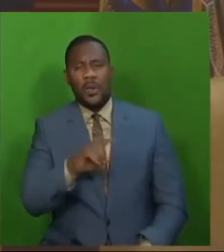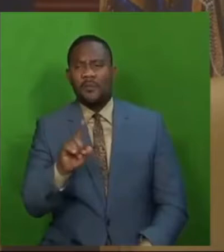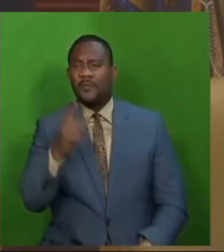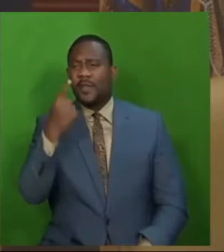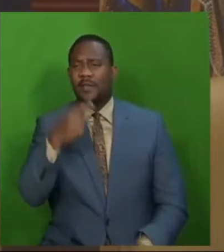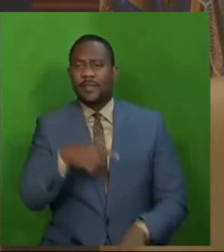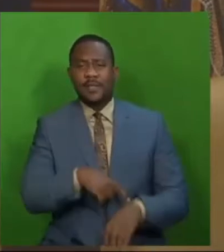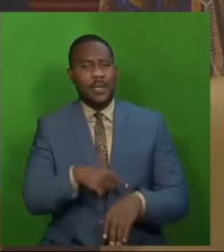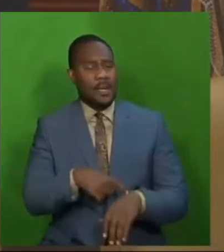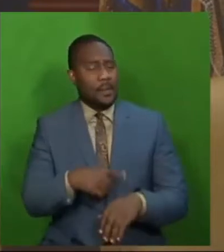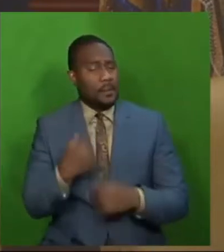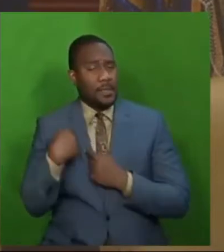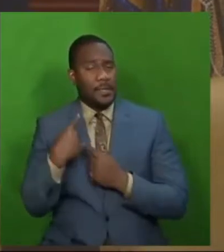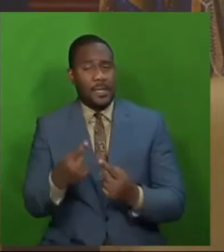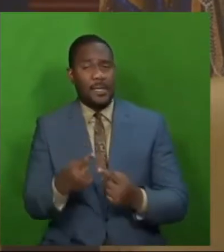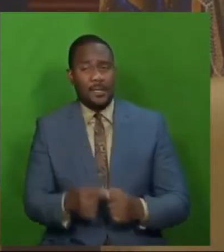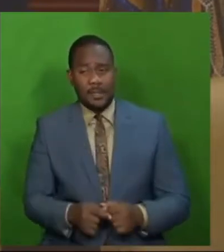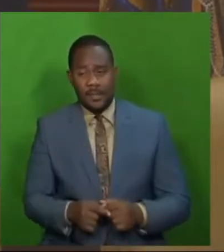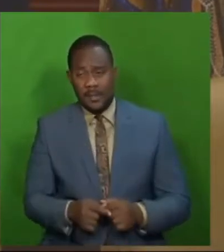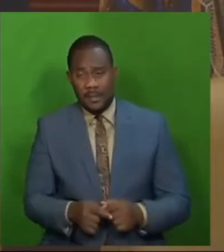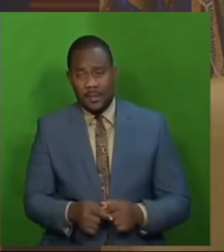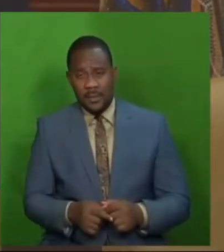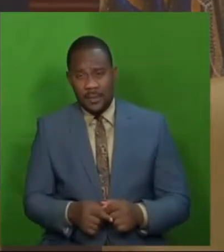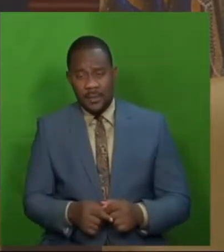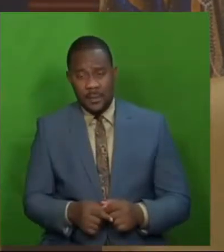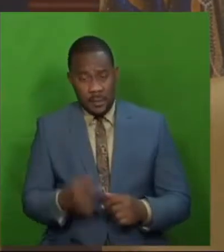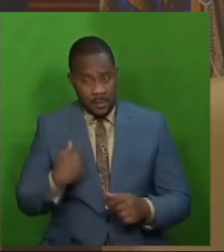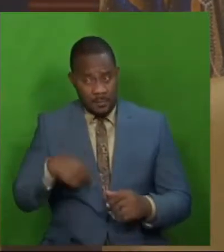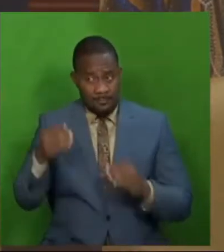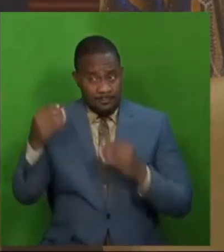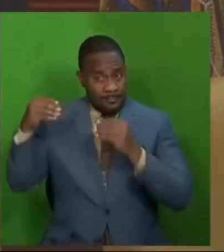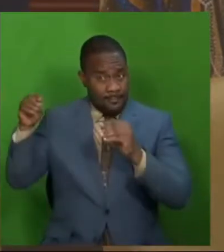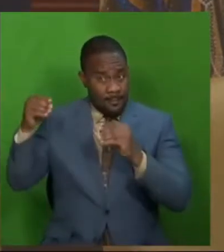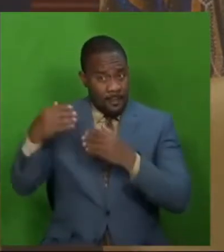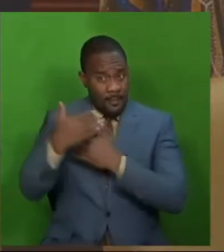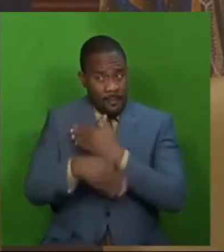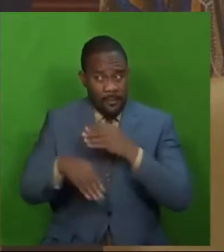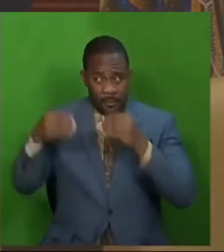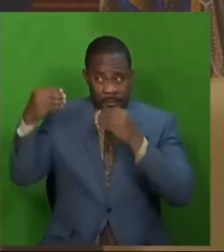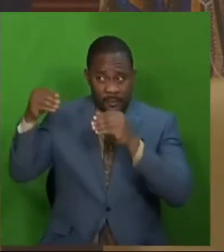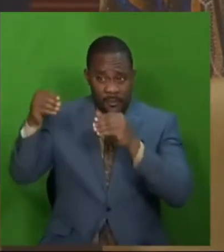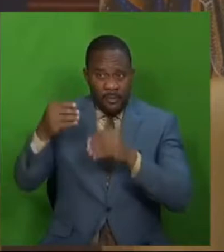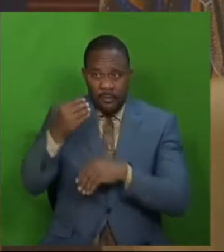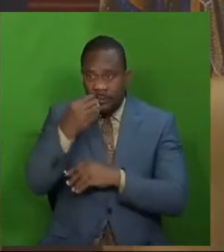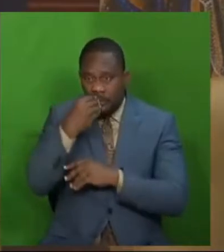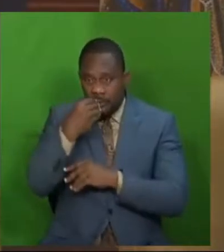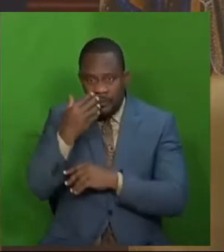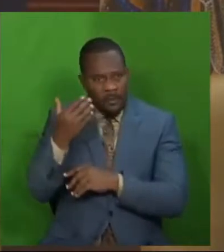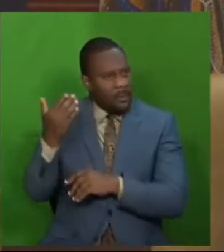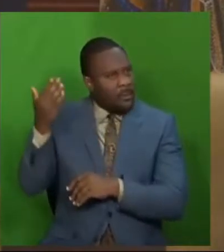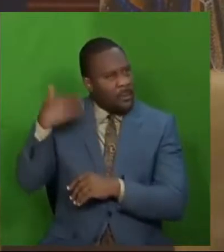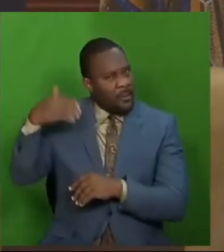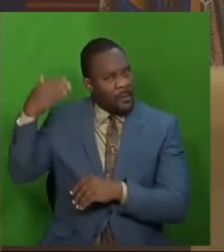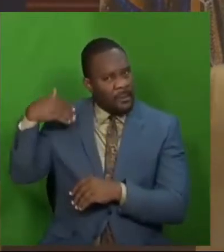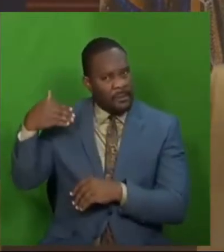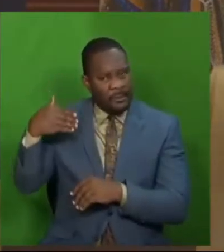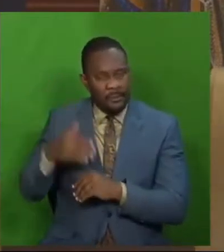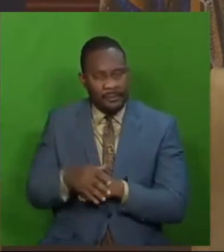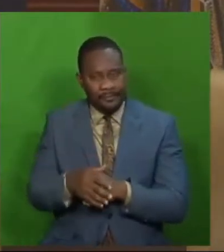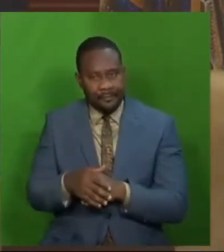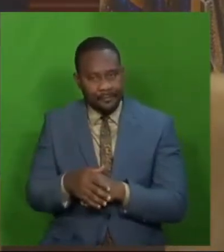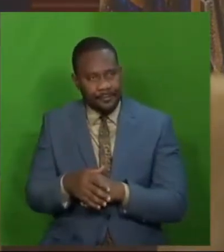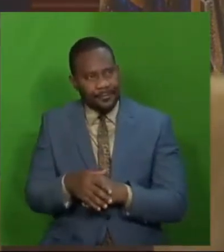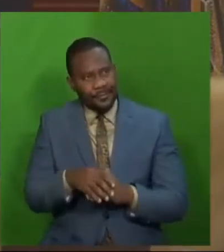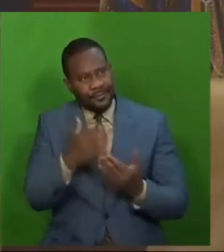a long while become a net exporter of food, as opposed to the days of importation